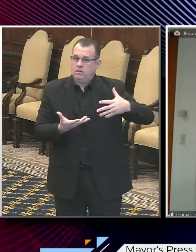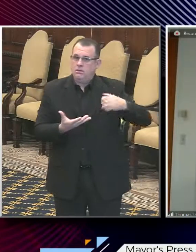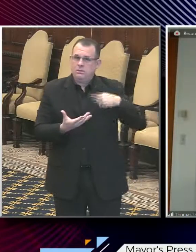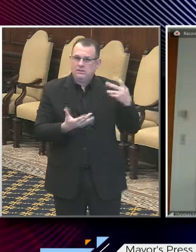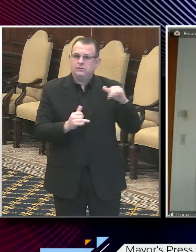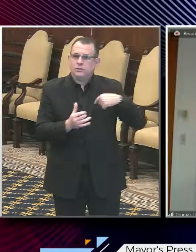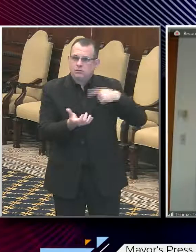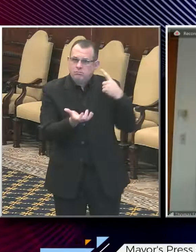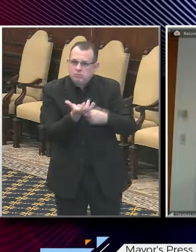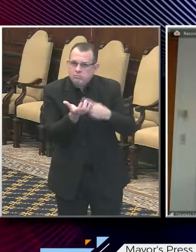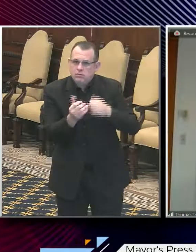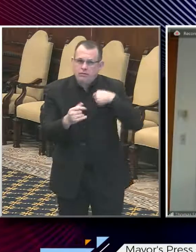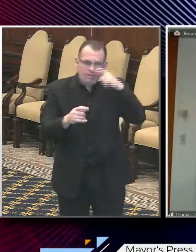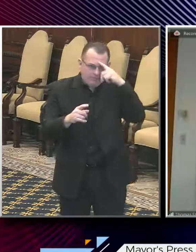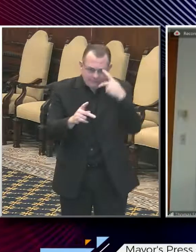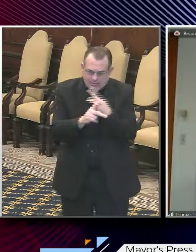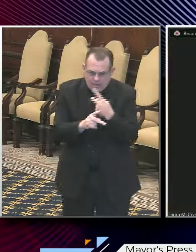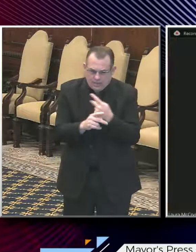what point.